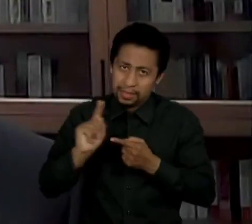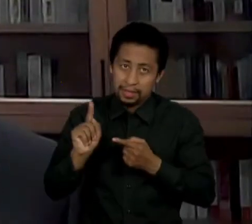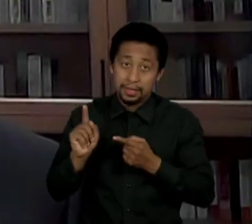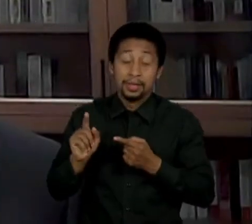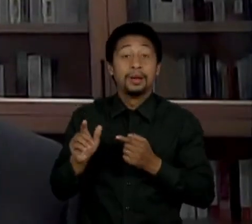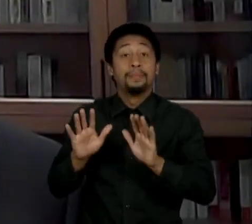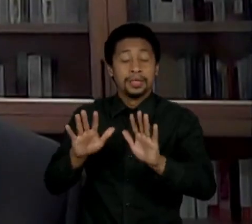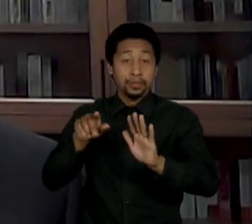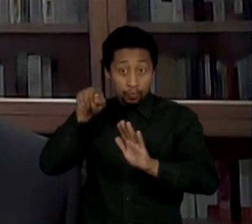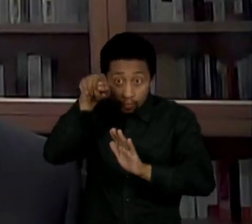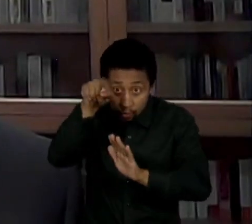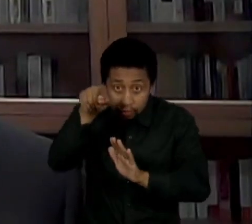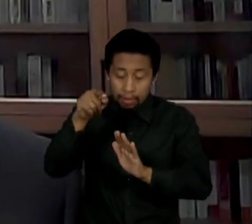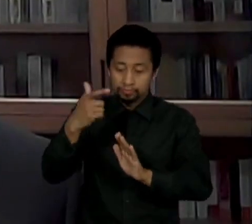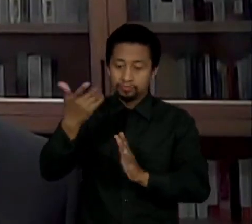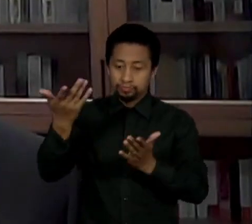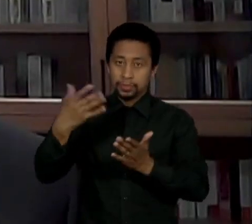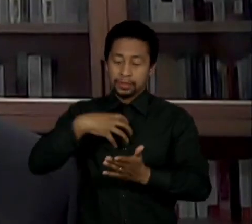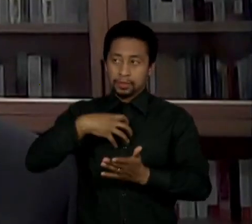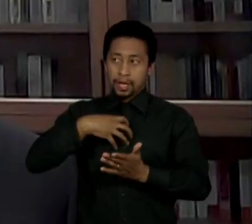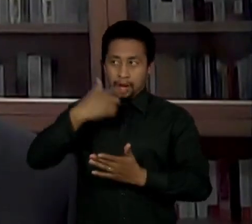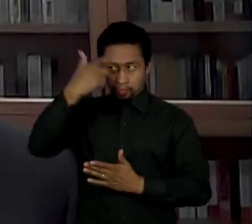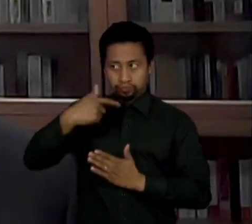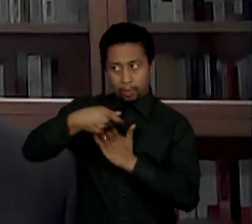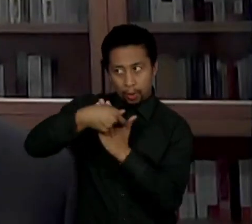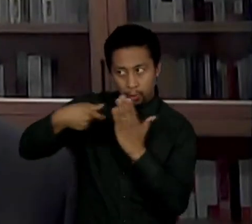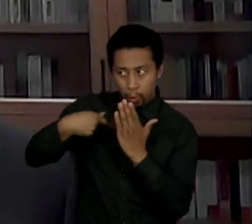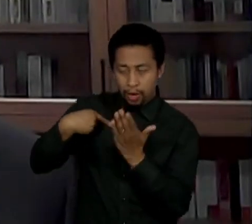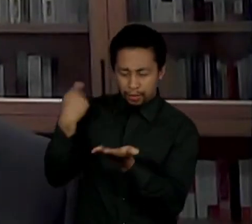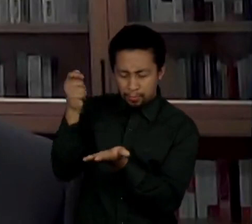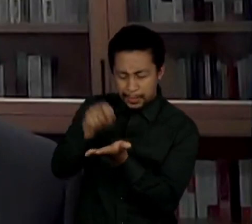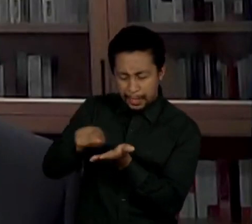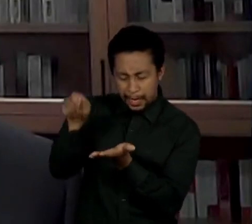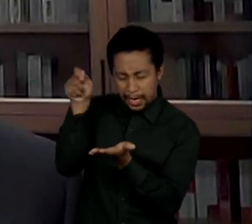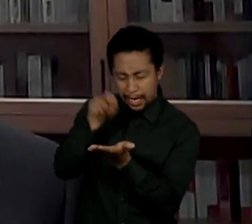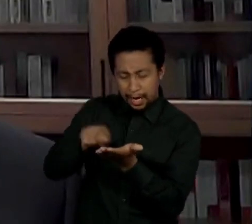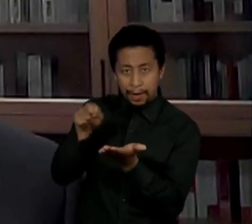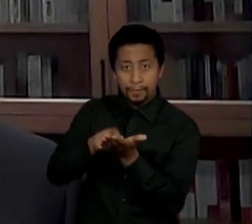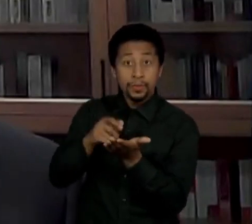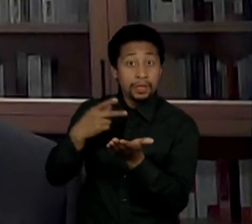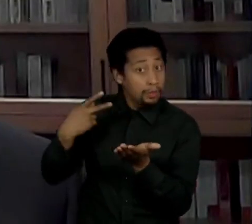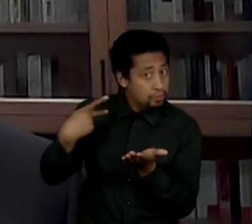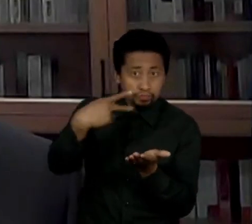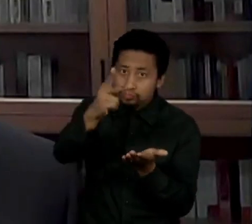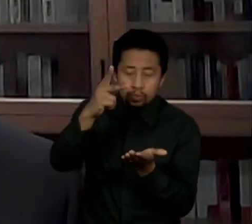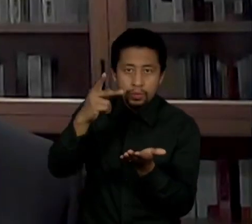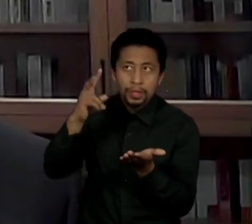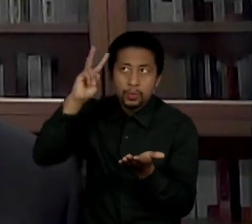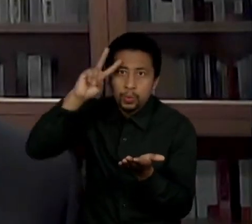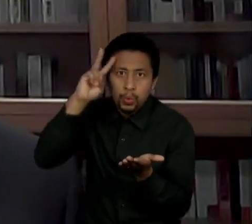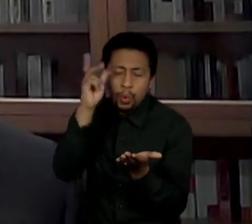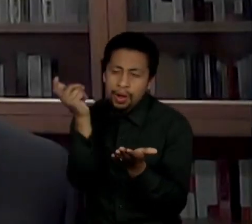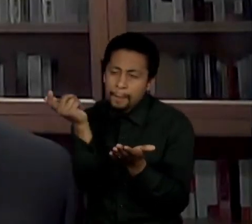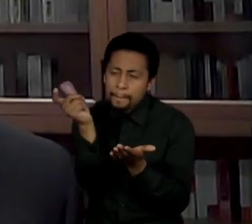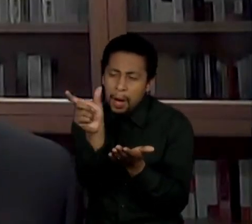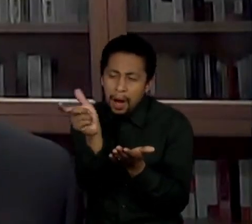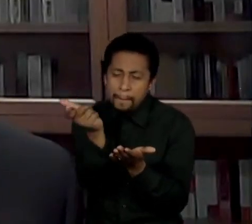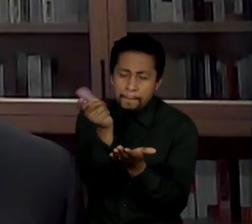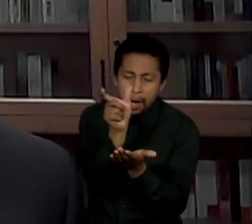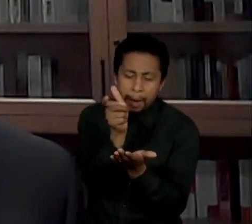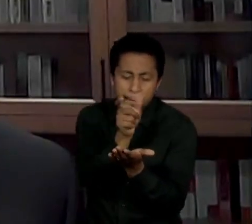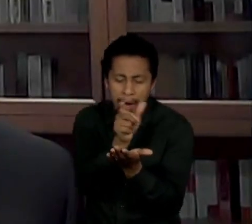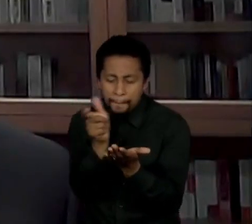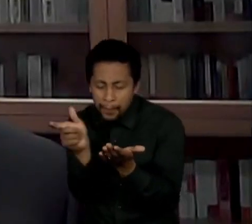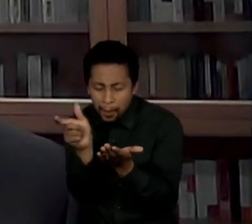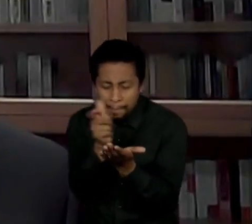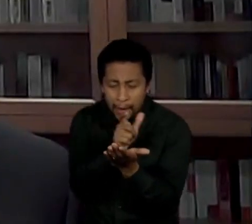become yourself as a writer is you are there in every sentence, and you are thinking about every sentence, and you are trying to say something that is